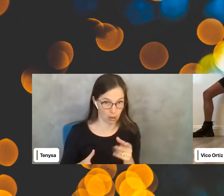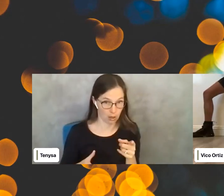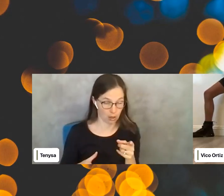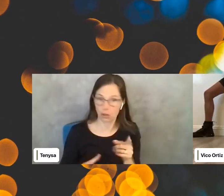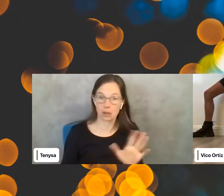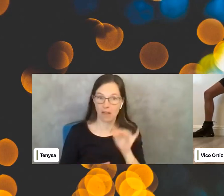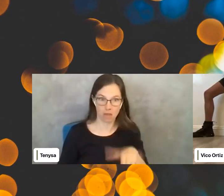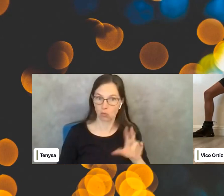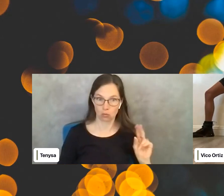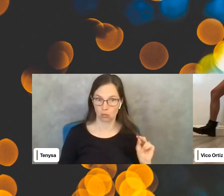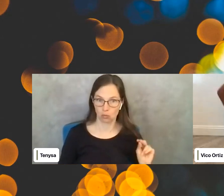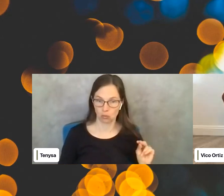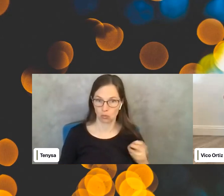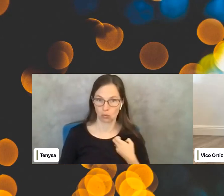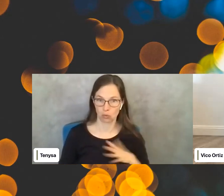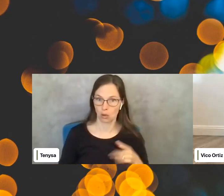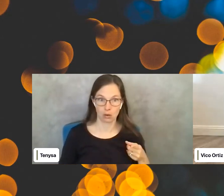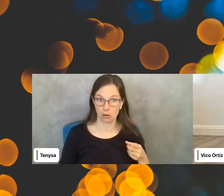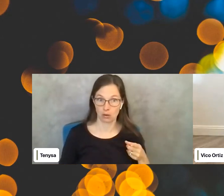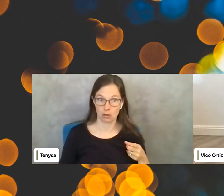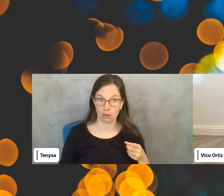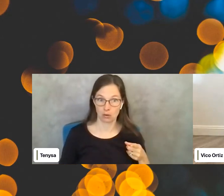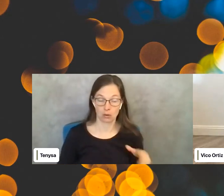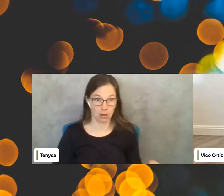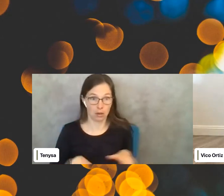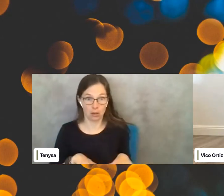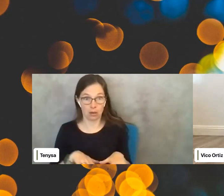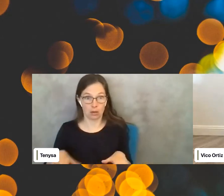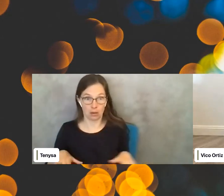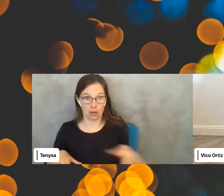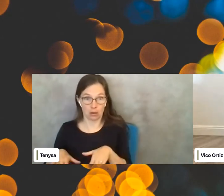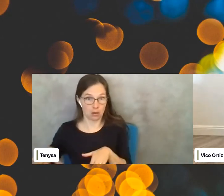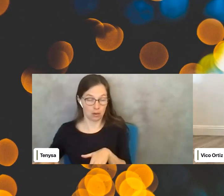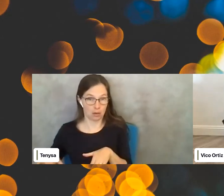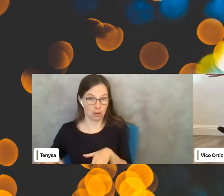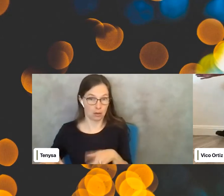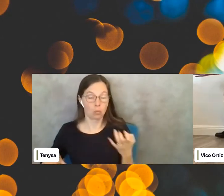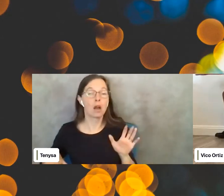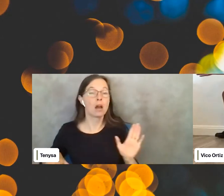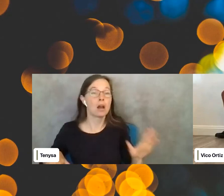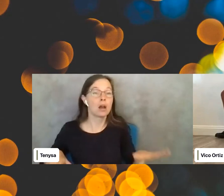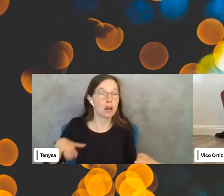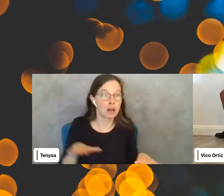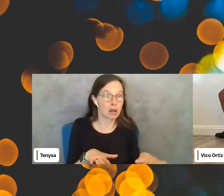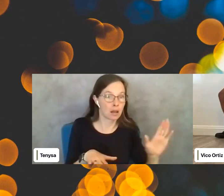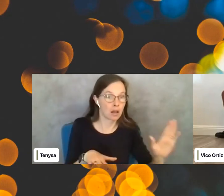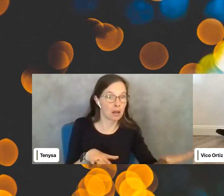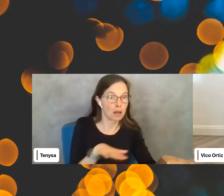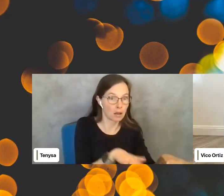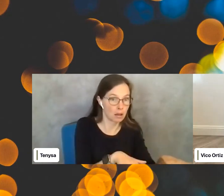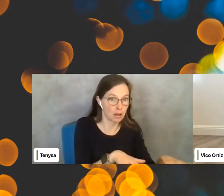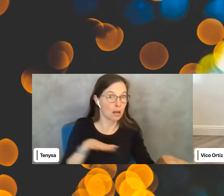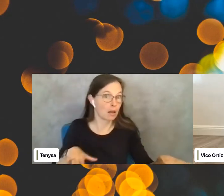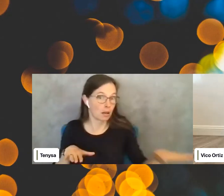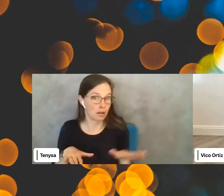kakan. And you don't want to retreat, kakan, kakan. You want to advance like this, and you want to retreat